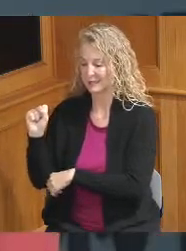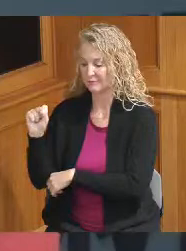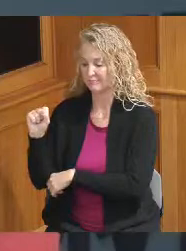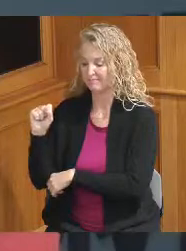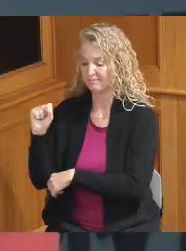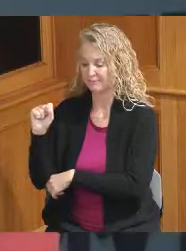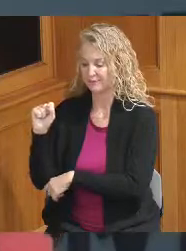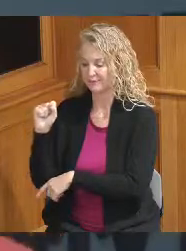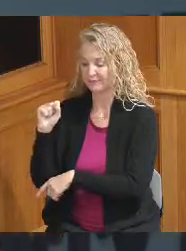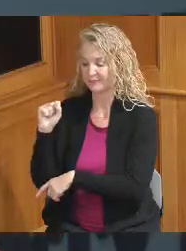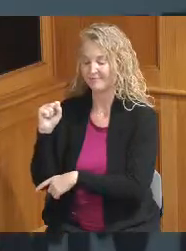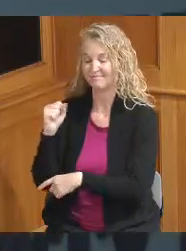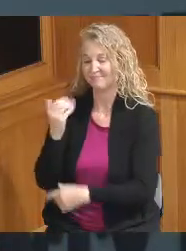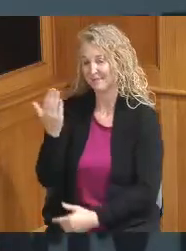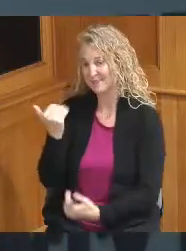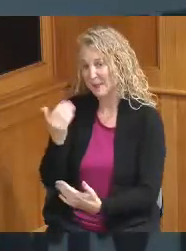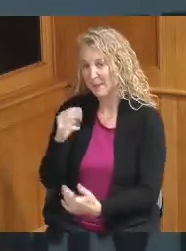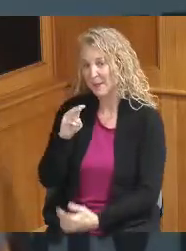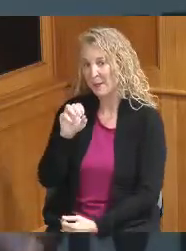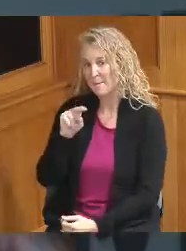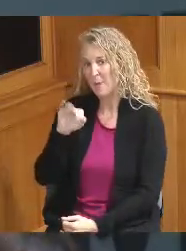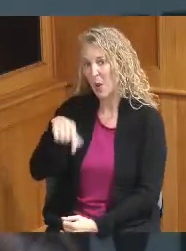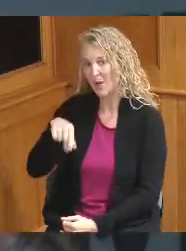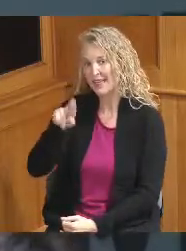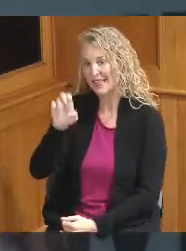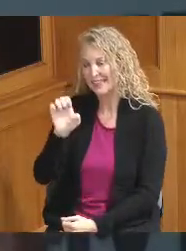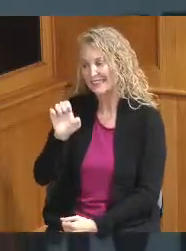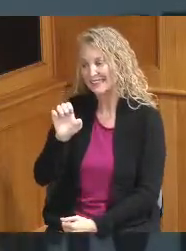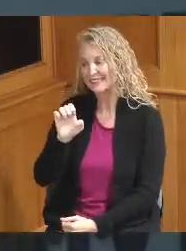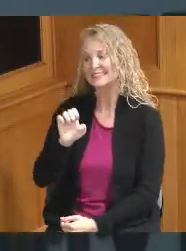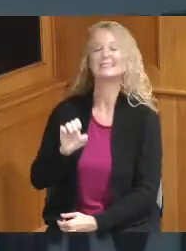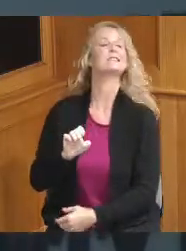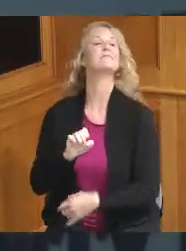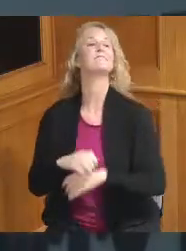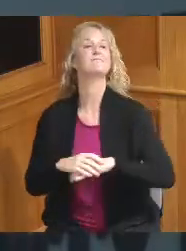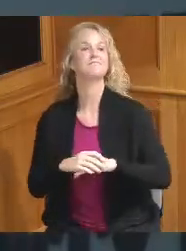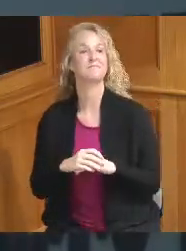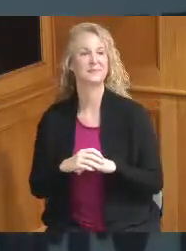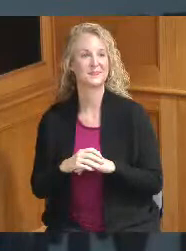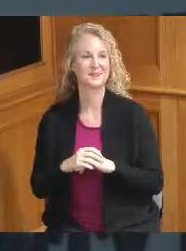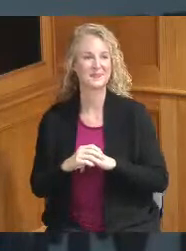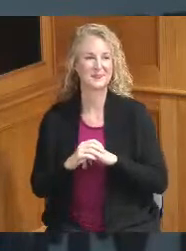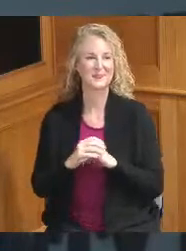chief. Come on up, Monique Kemper. And